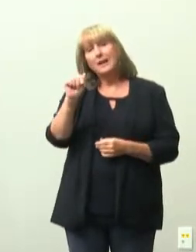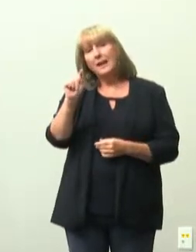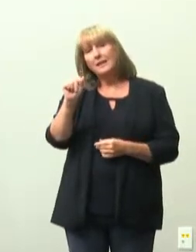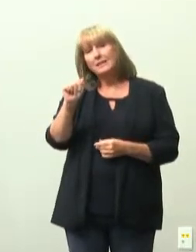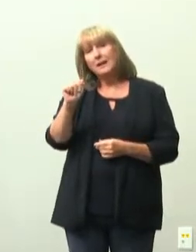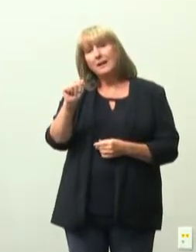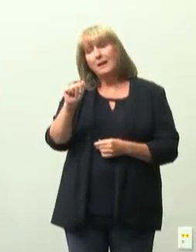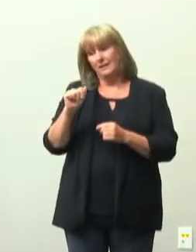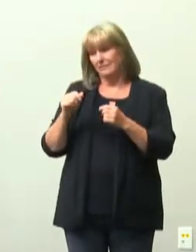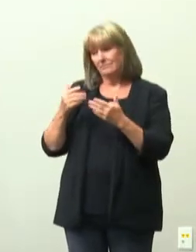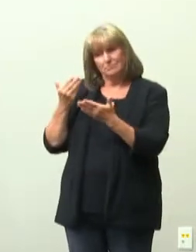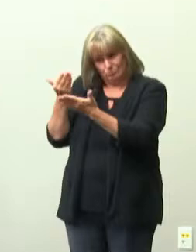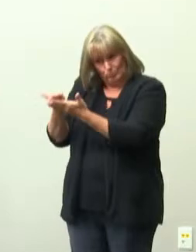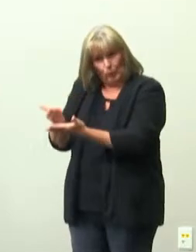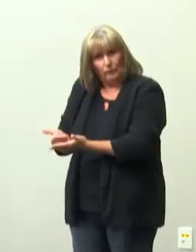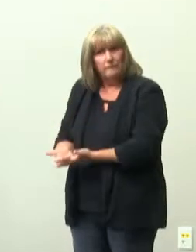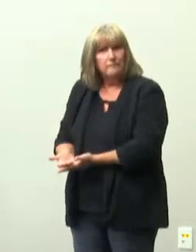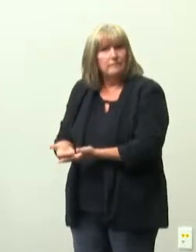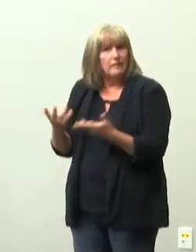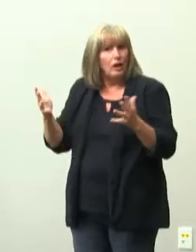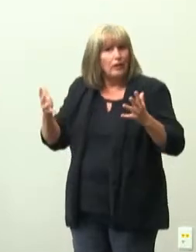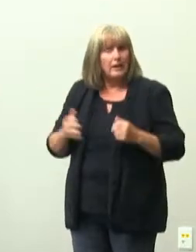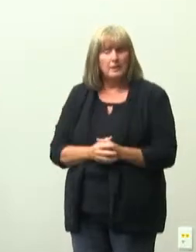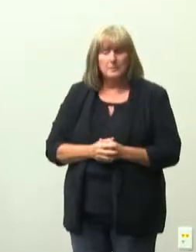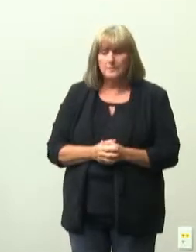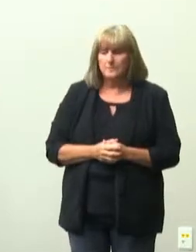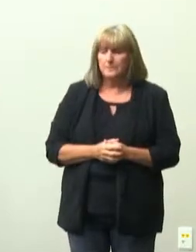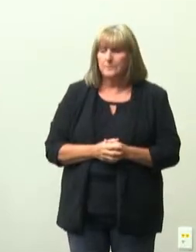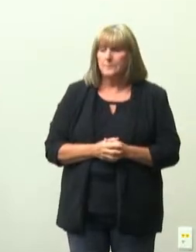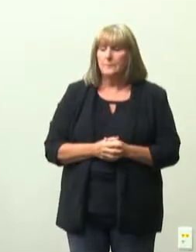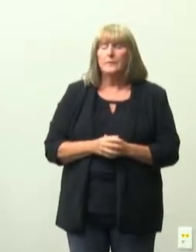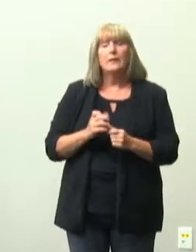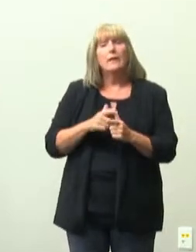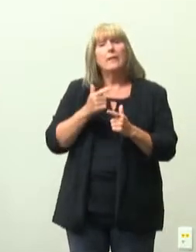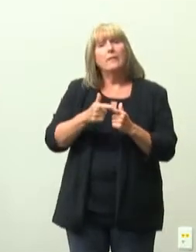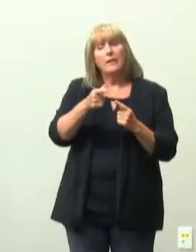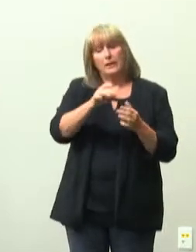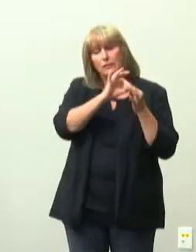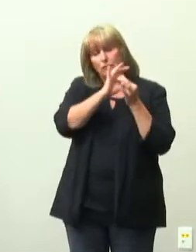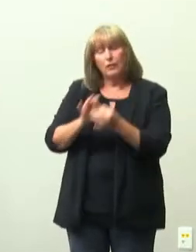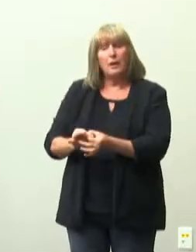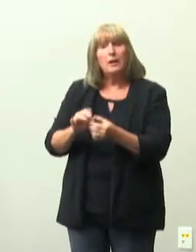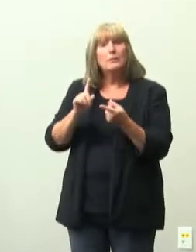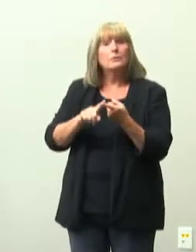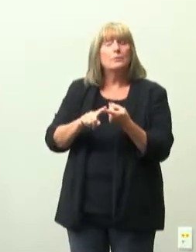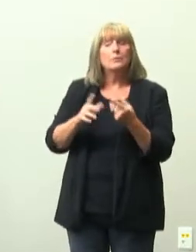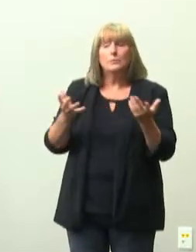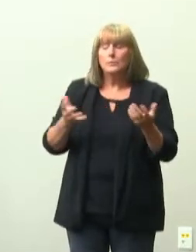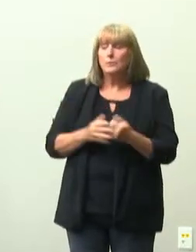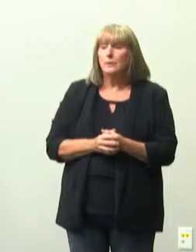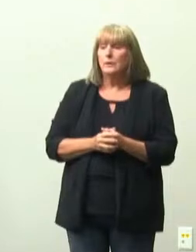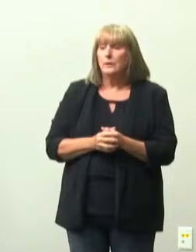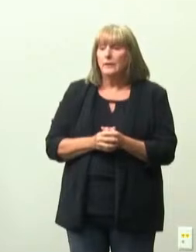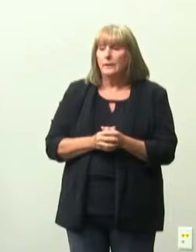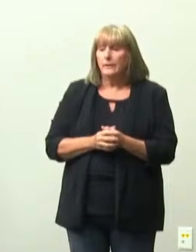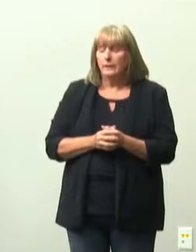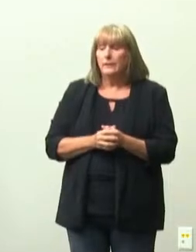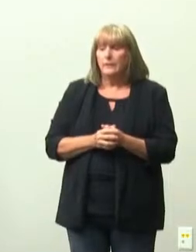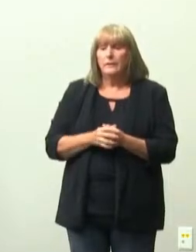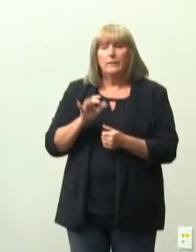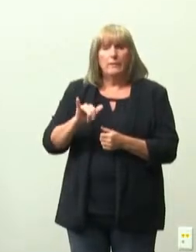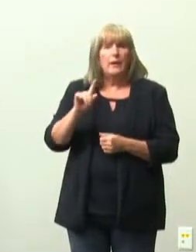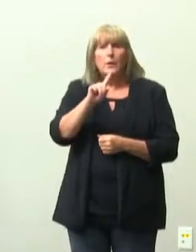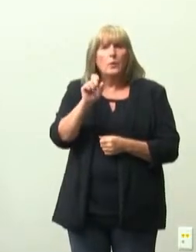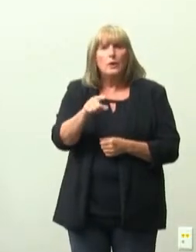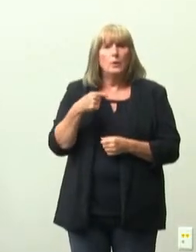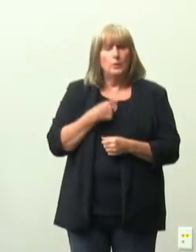that is borne out in multiple ways. And then as it relates to that